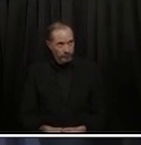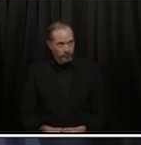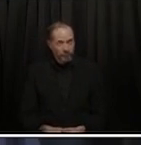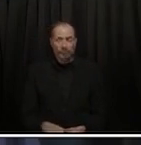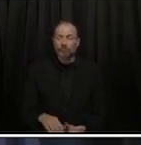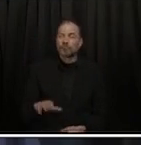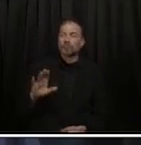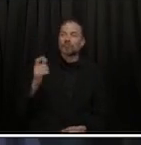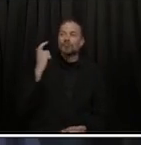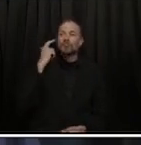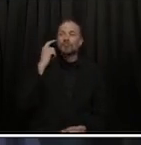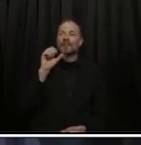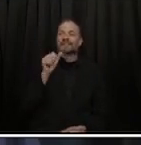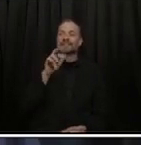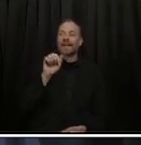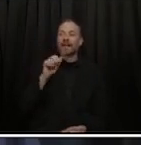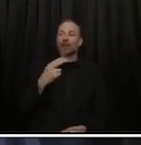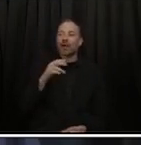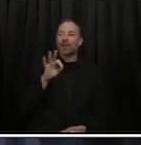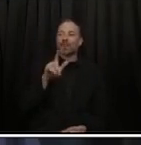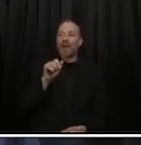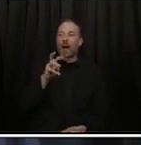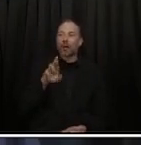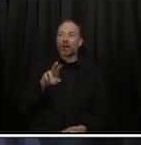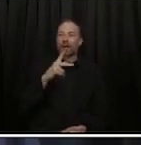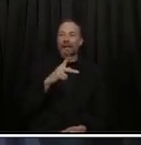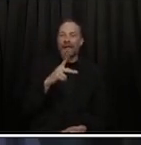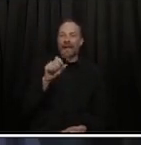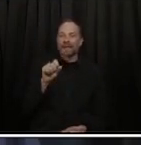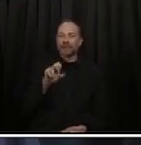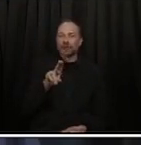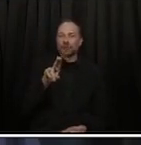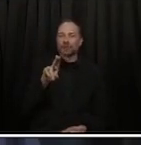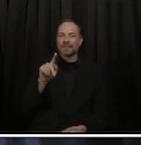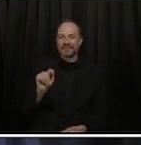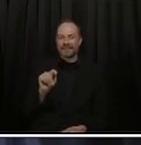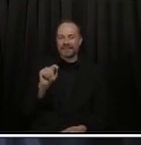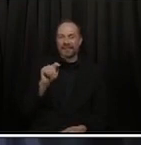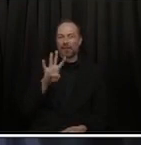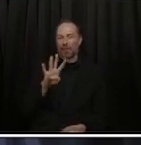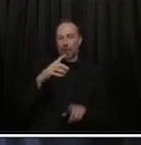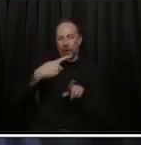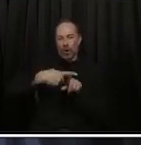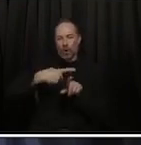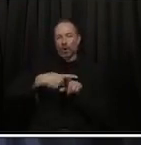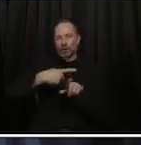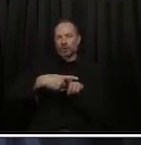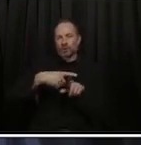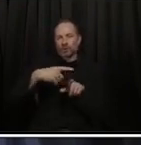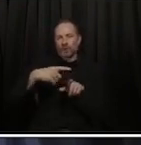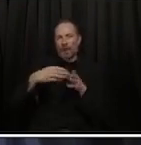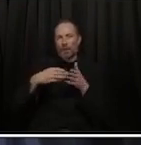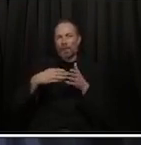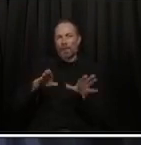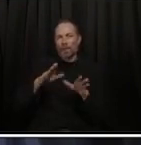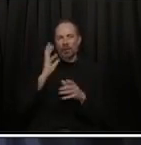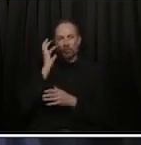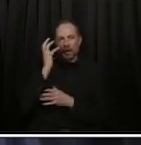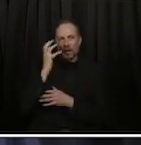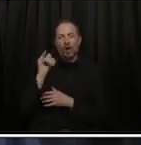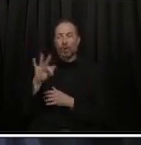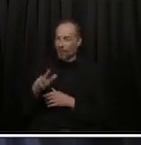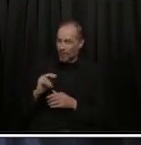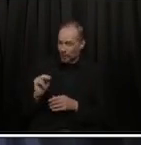Governor Polis, hi, Sarah Flower with KSUT, Four Corners Public Radio. Does the news of this variant change